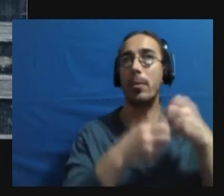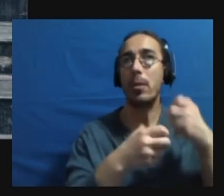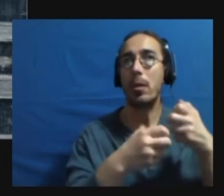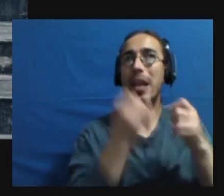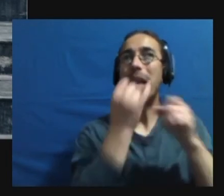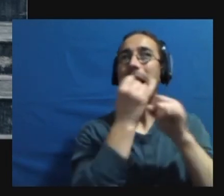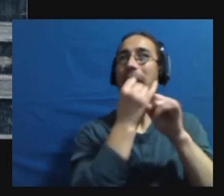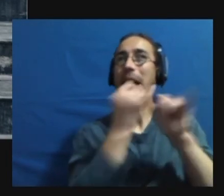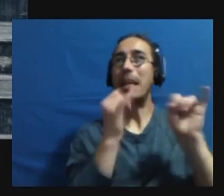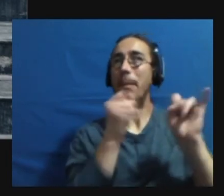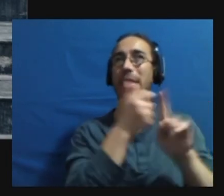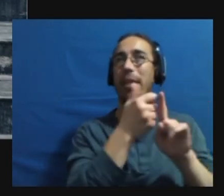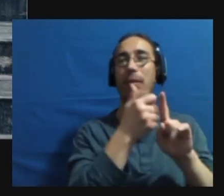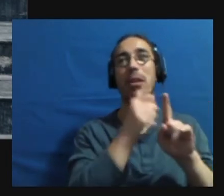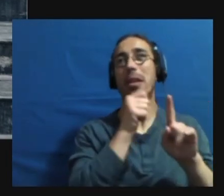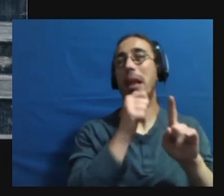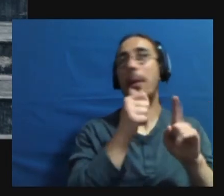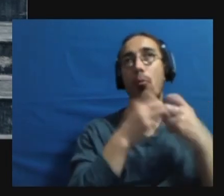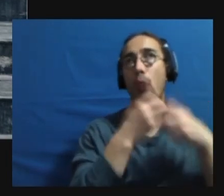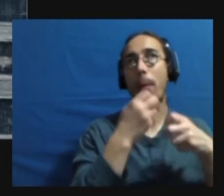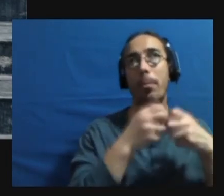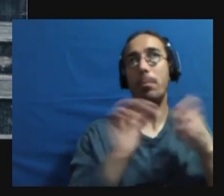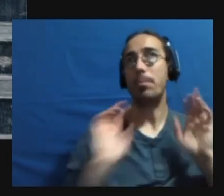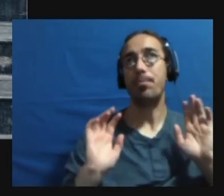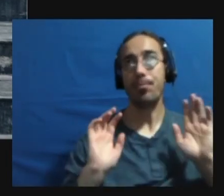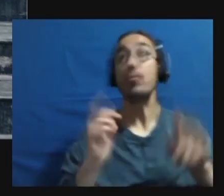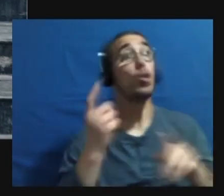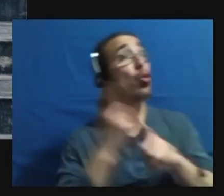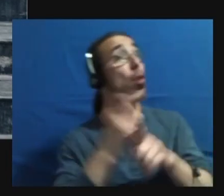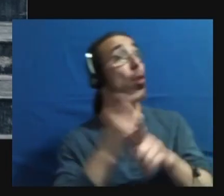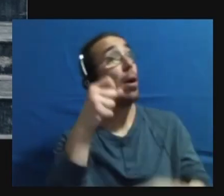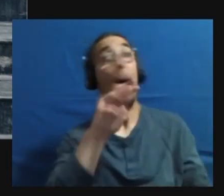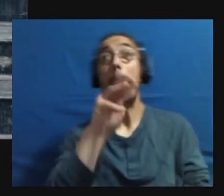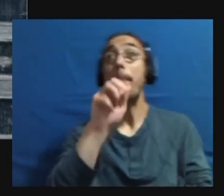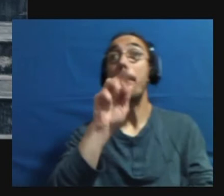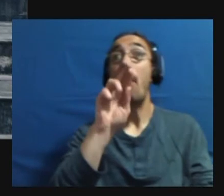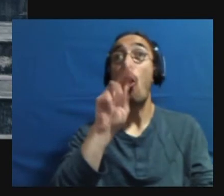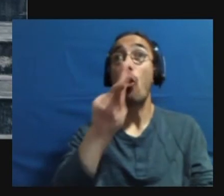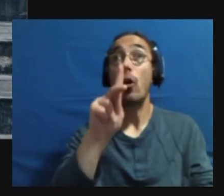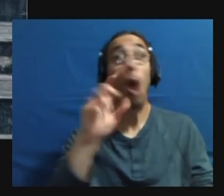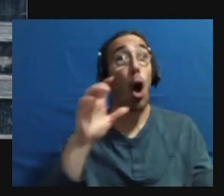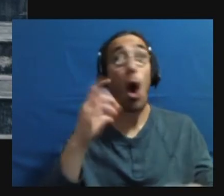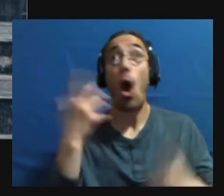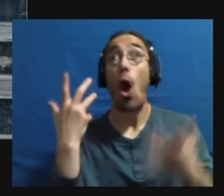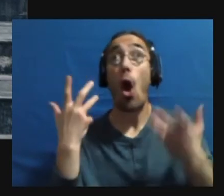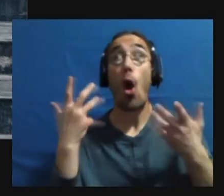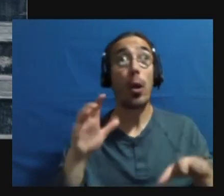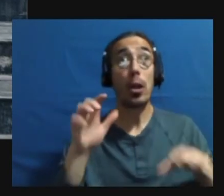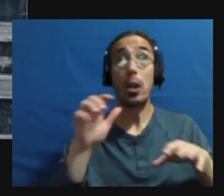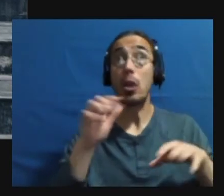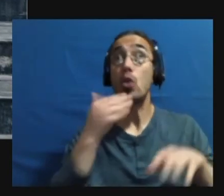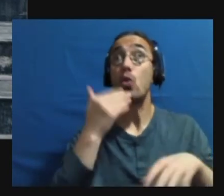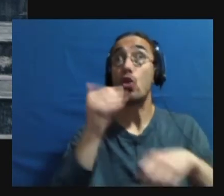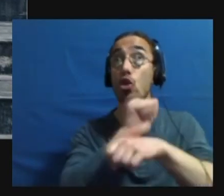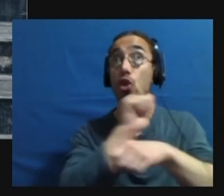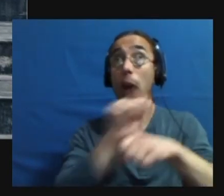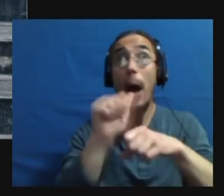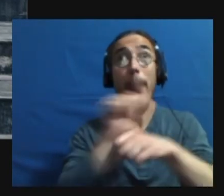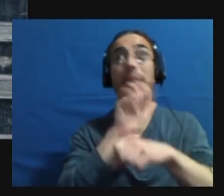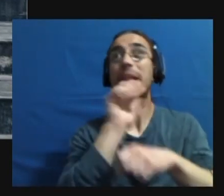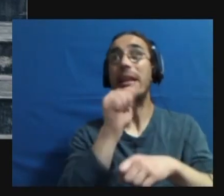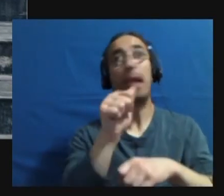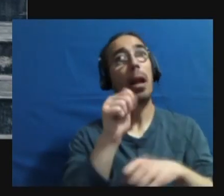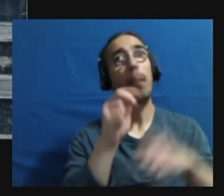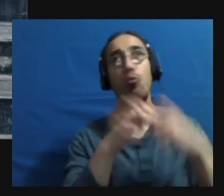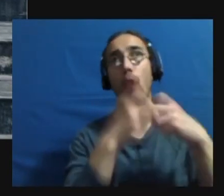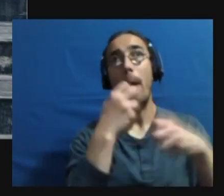problem. Yeah. Mark was already doing the things. That wasn't the problem. Mark